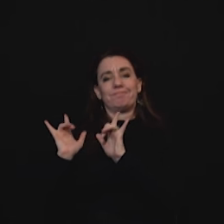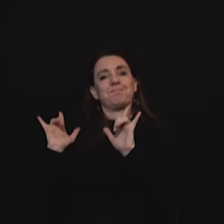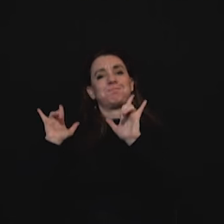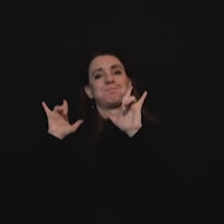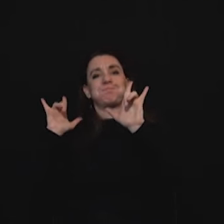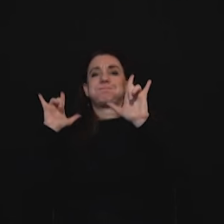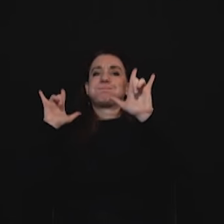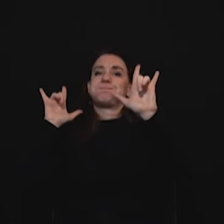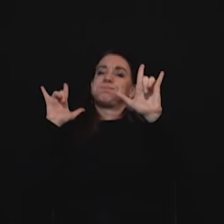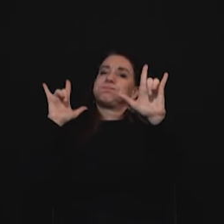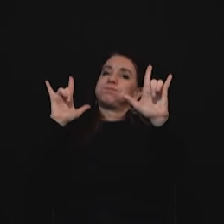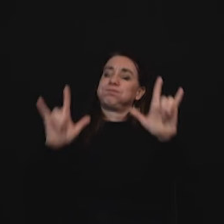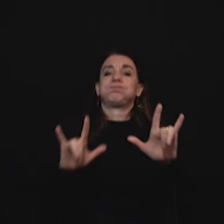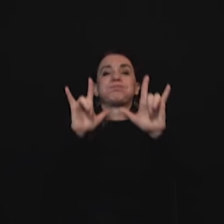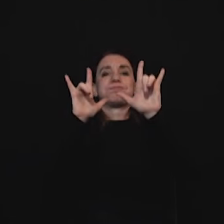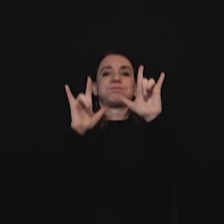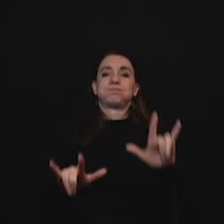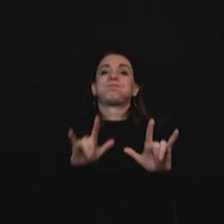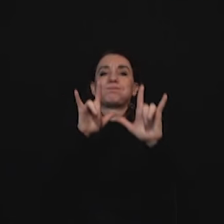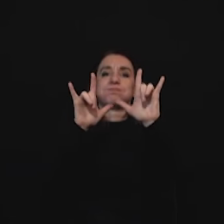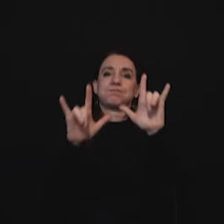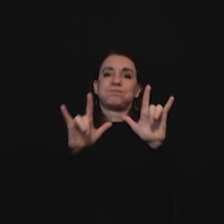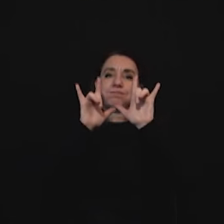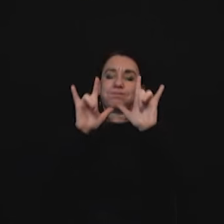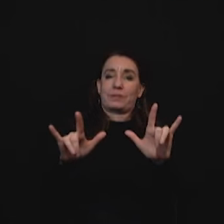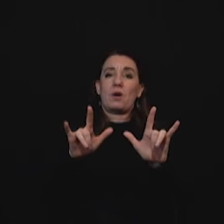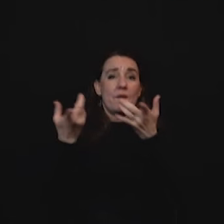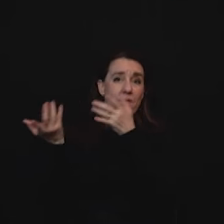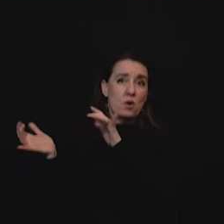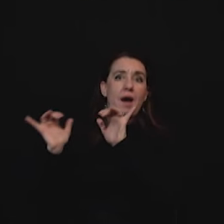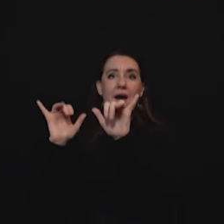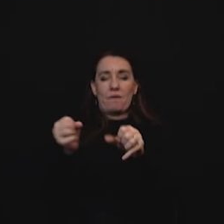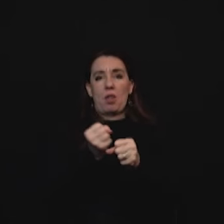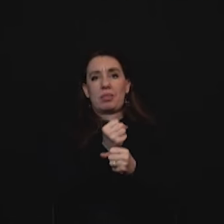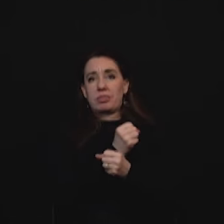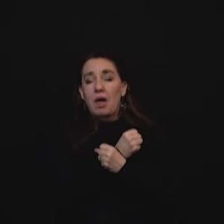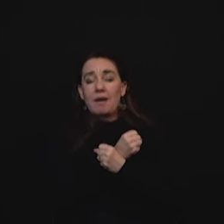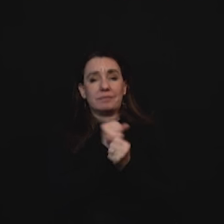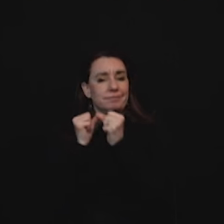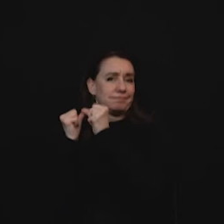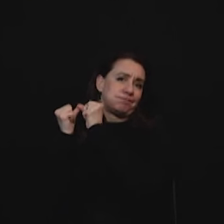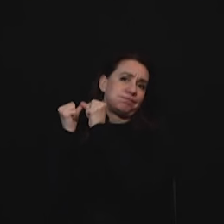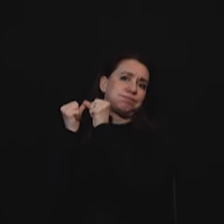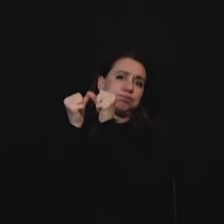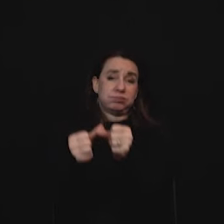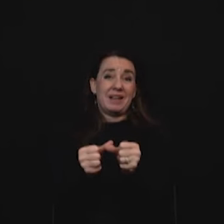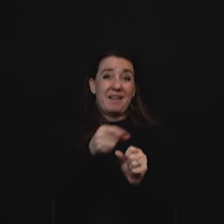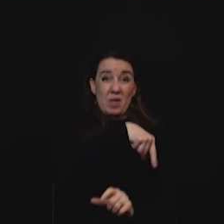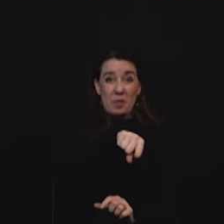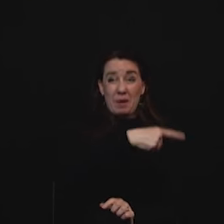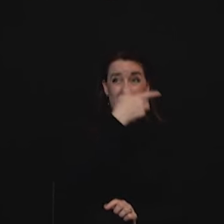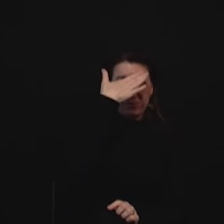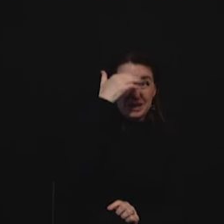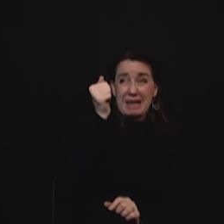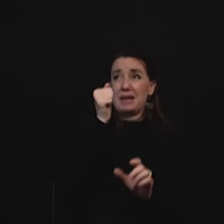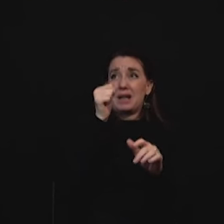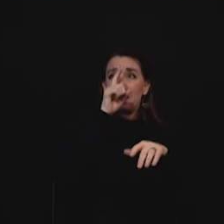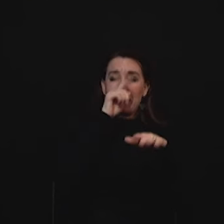stopping, never giving up, unbreaking, always and forever love. And though they would forget him and run from